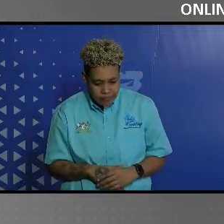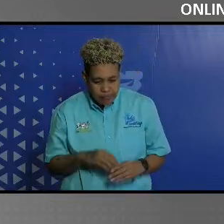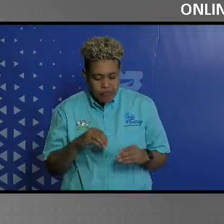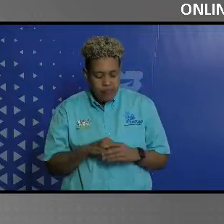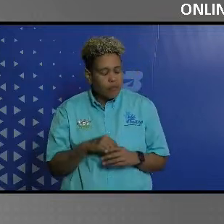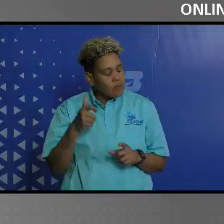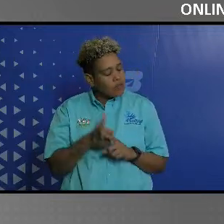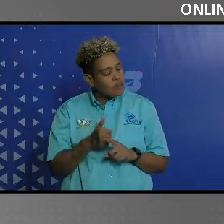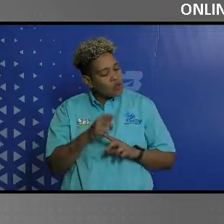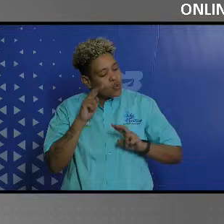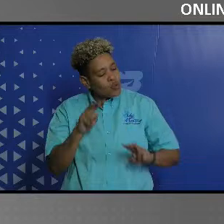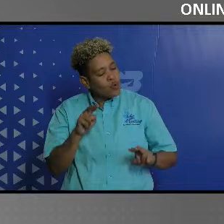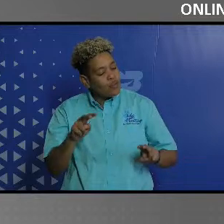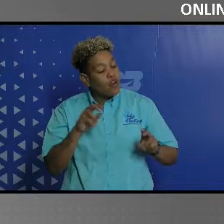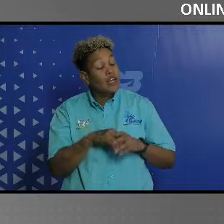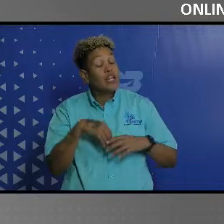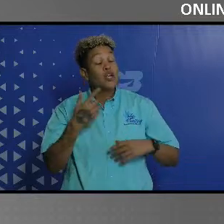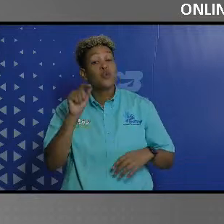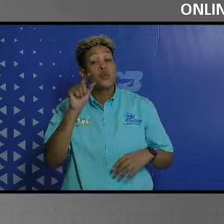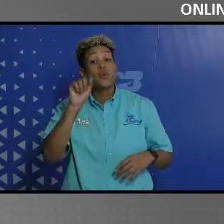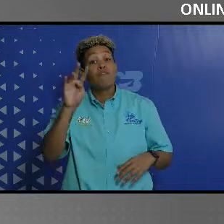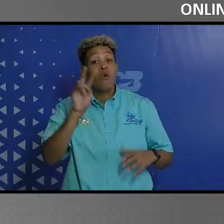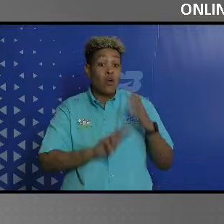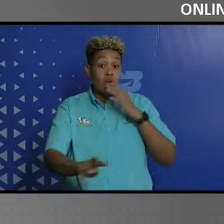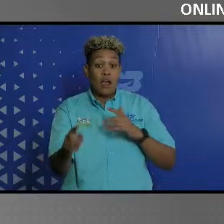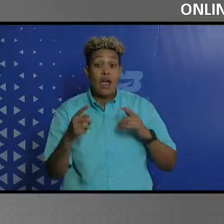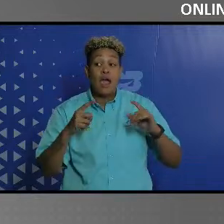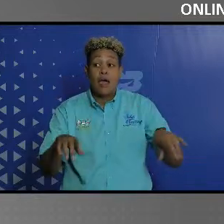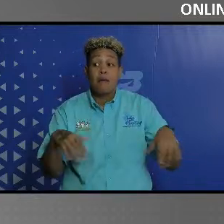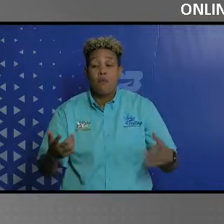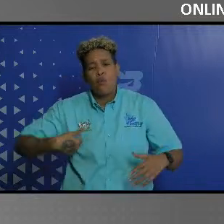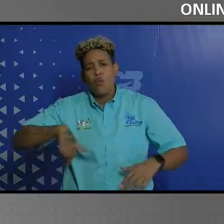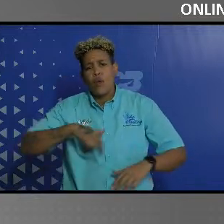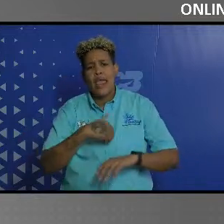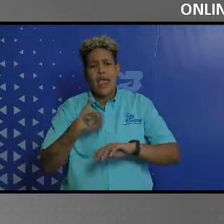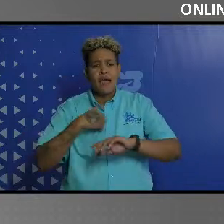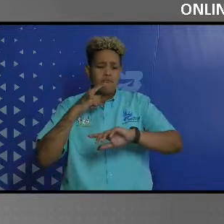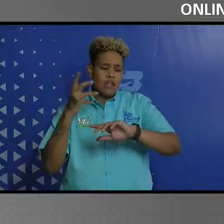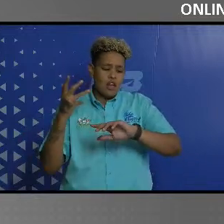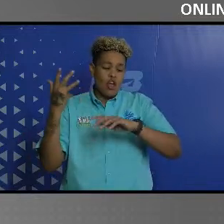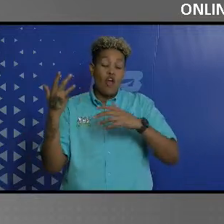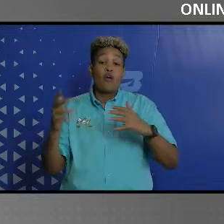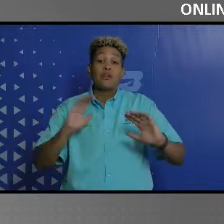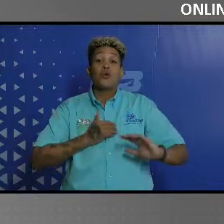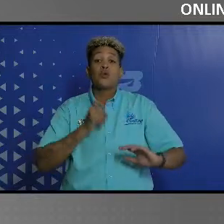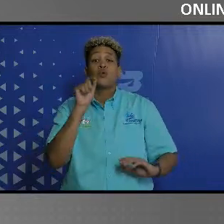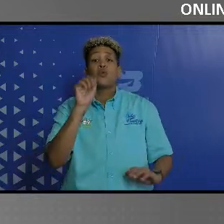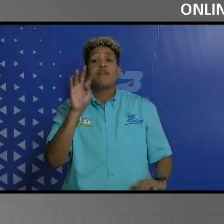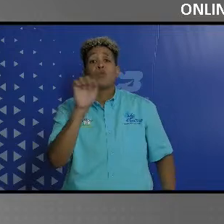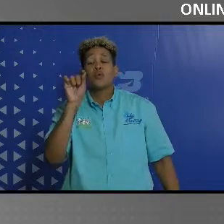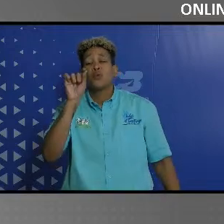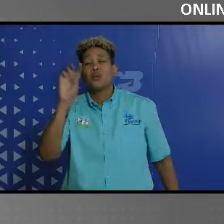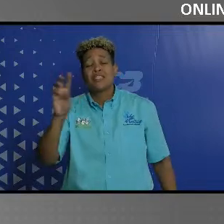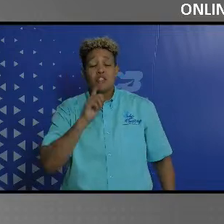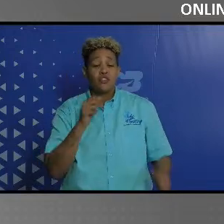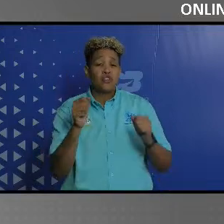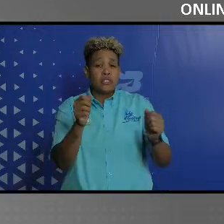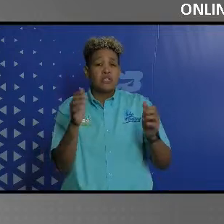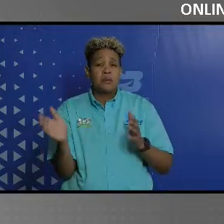Incorporating and looking forward into 2024, we have completed our 24 to 26 strategic